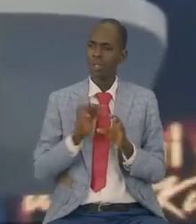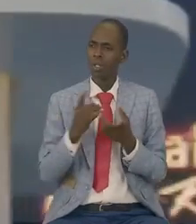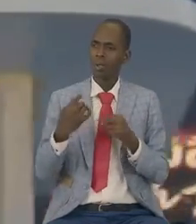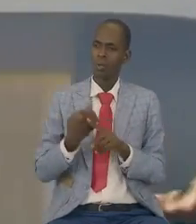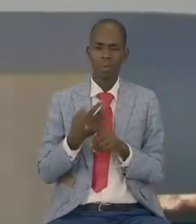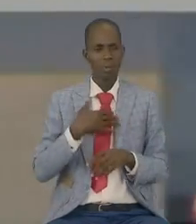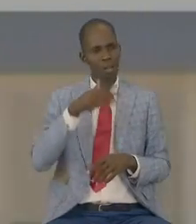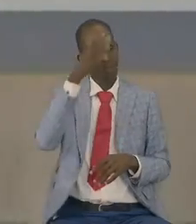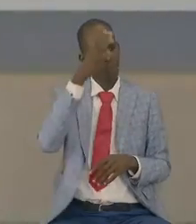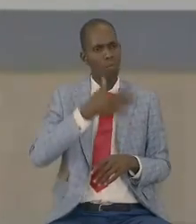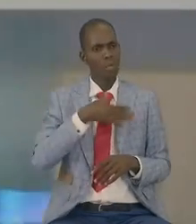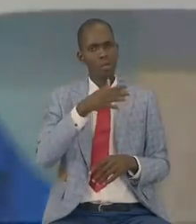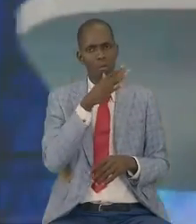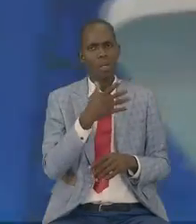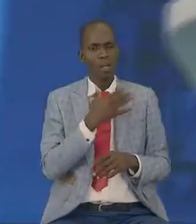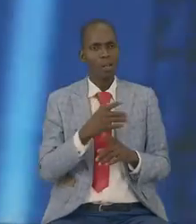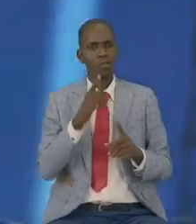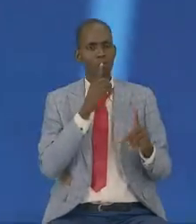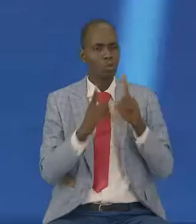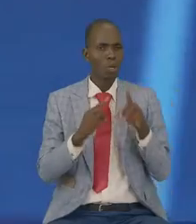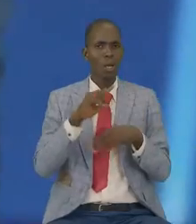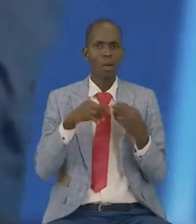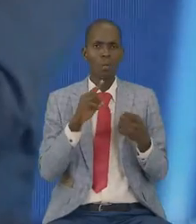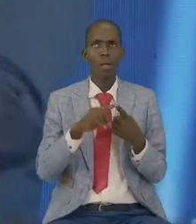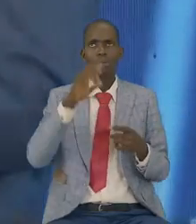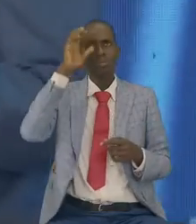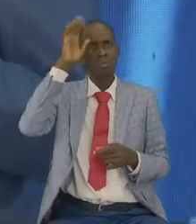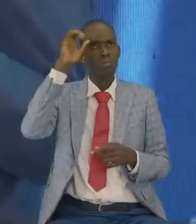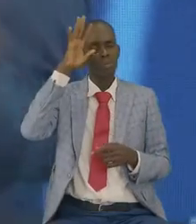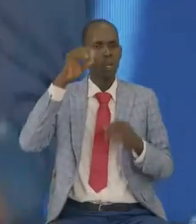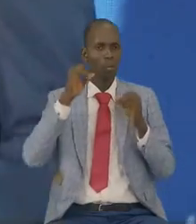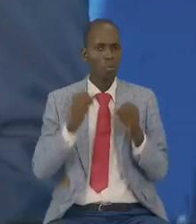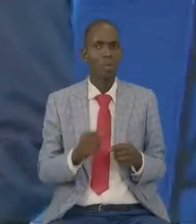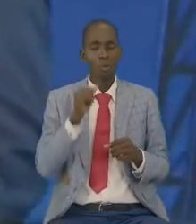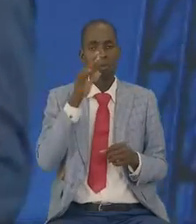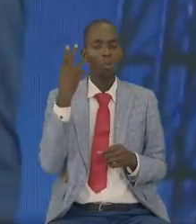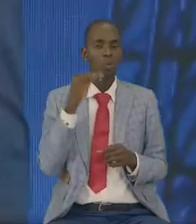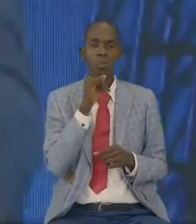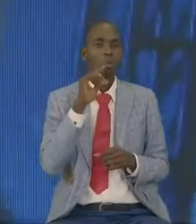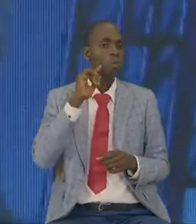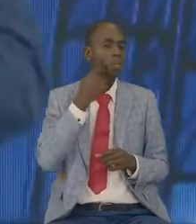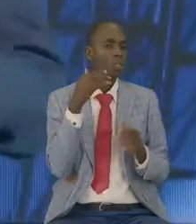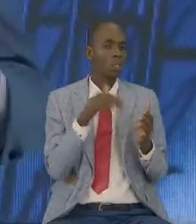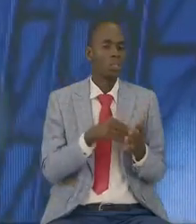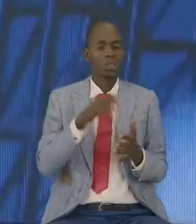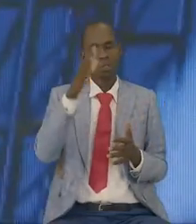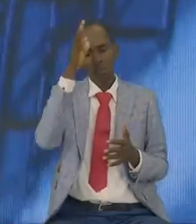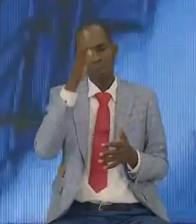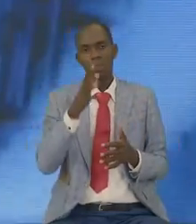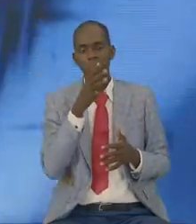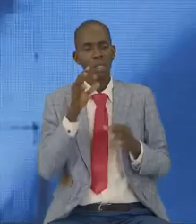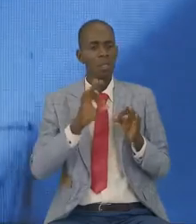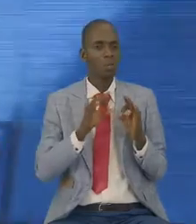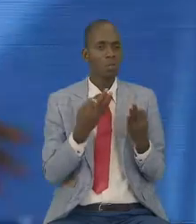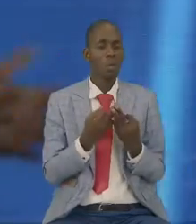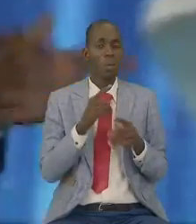my mother. And he talked about territorial spirits. She wasn't bitter against any of the people. The bitterness